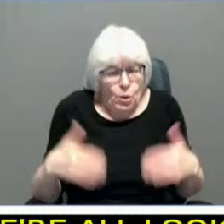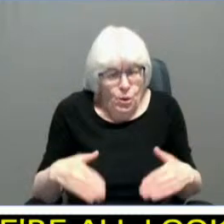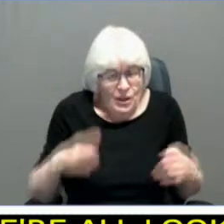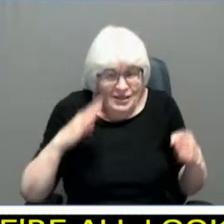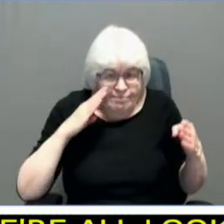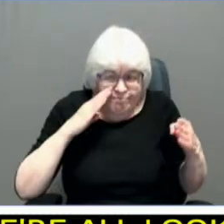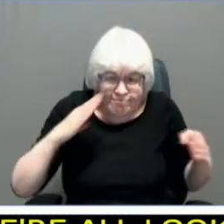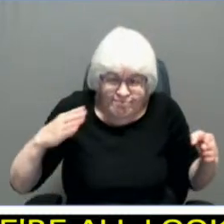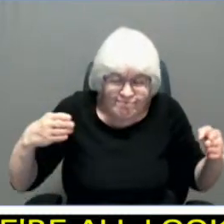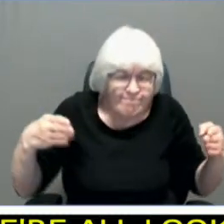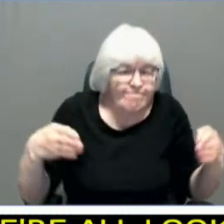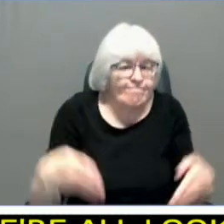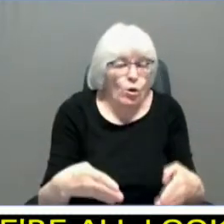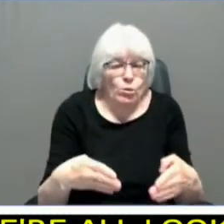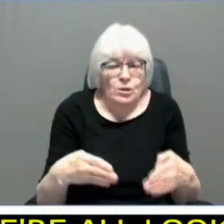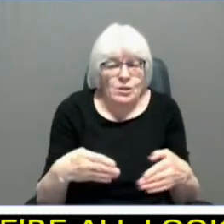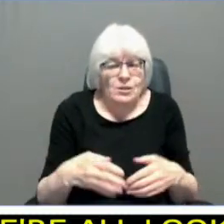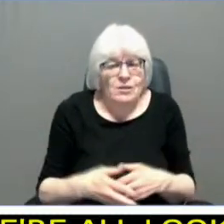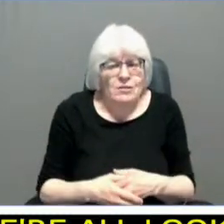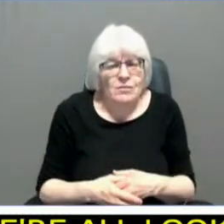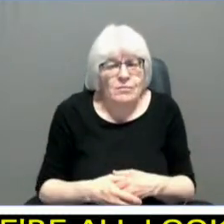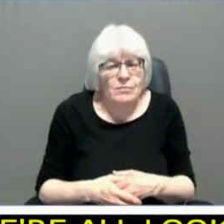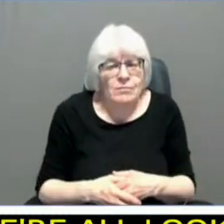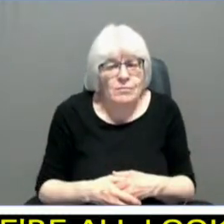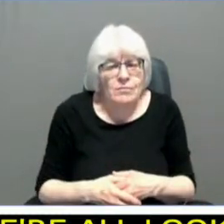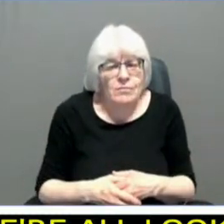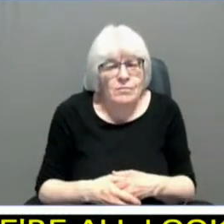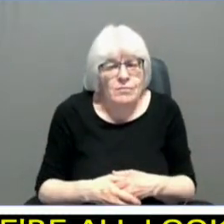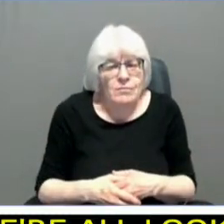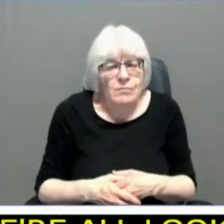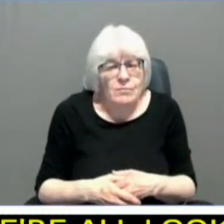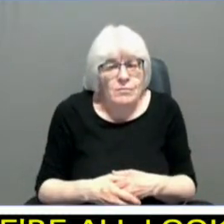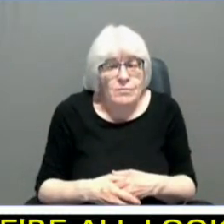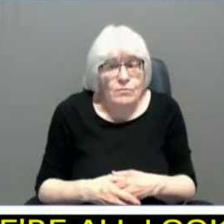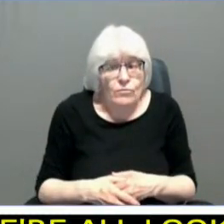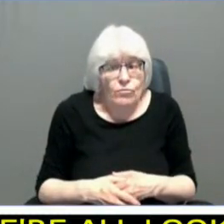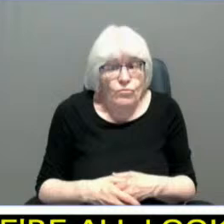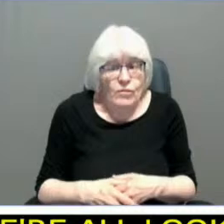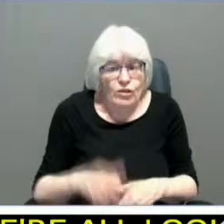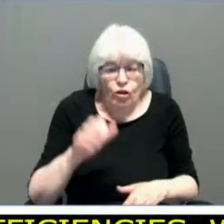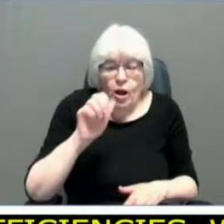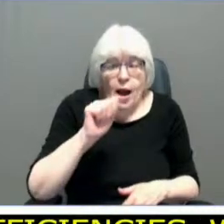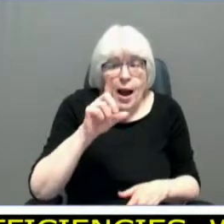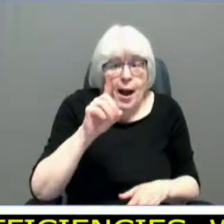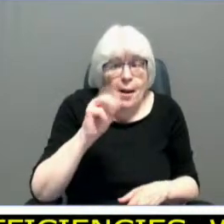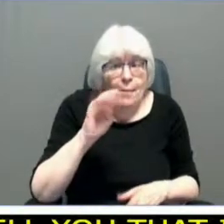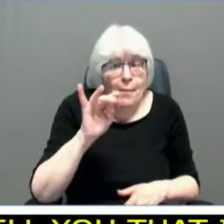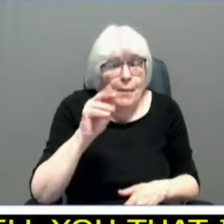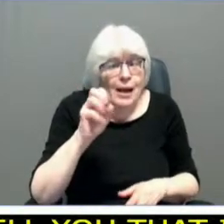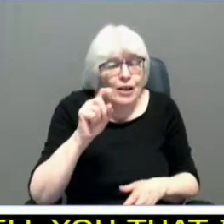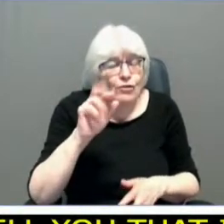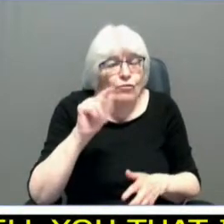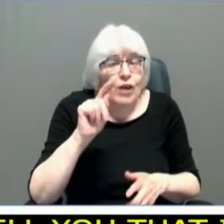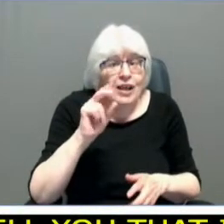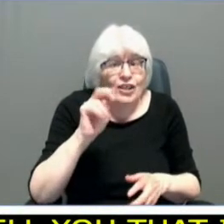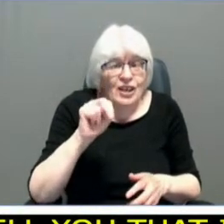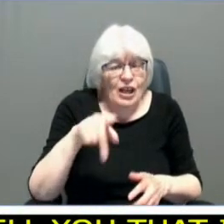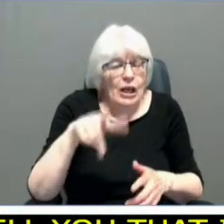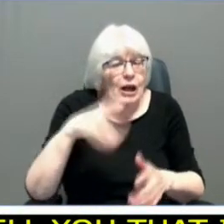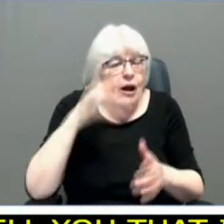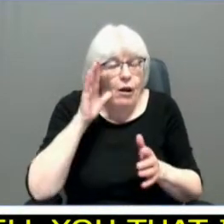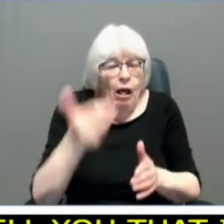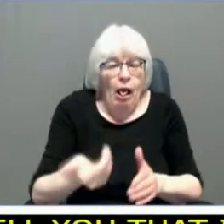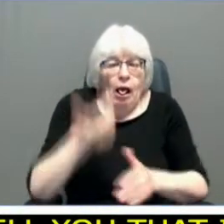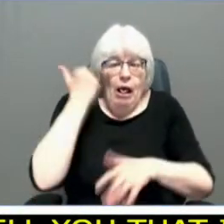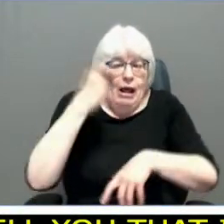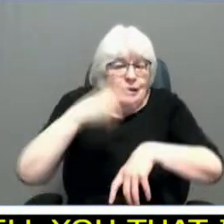just removing administrative burdens that may consume time in a healthcare professional's day.